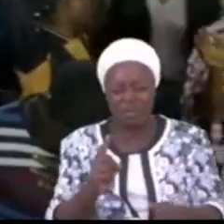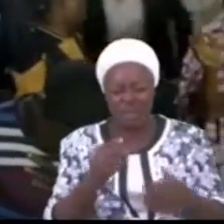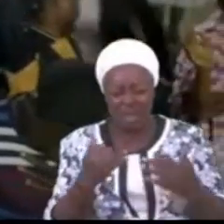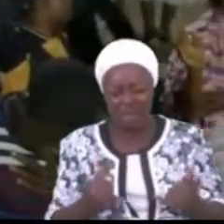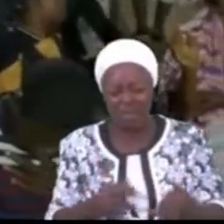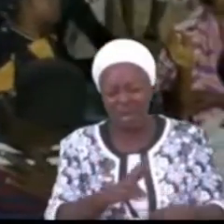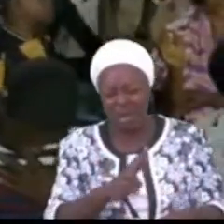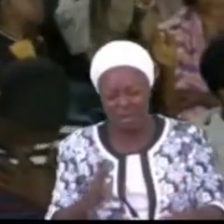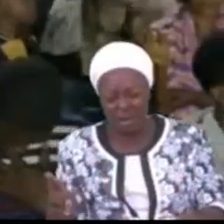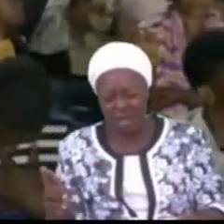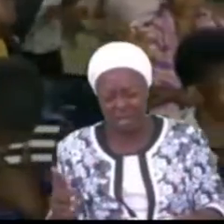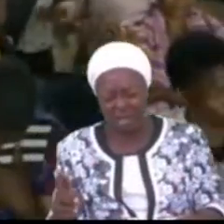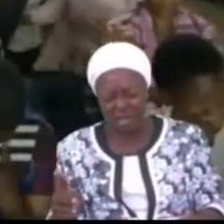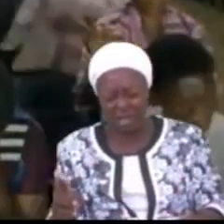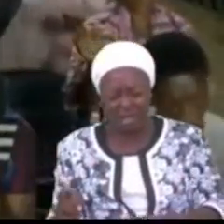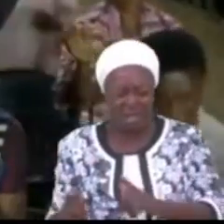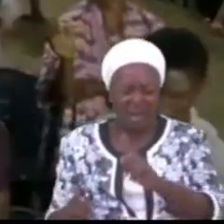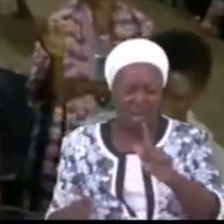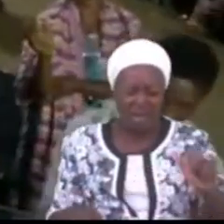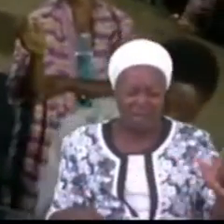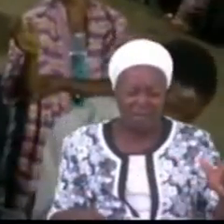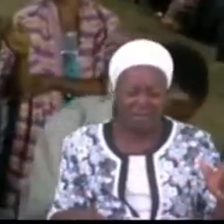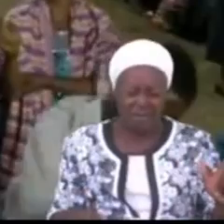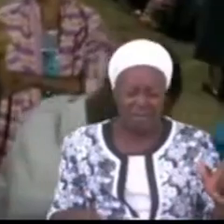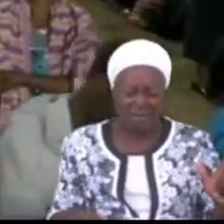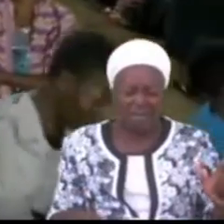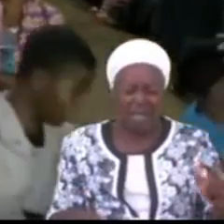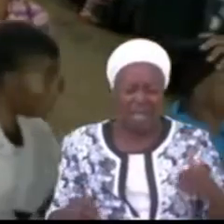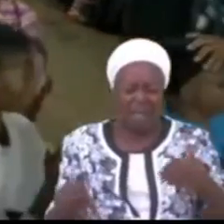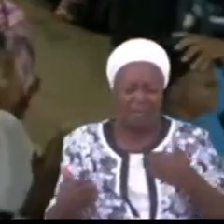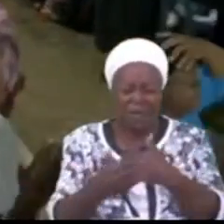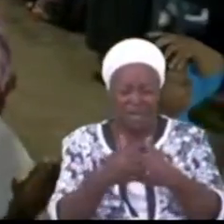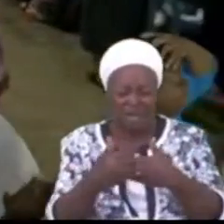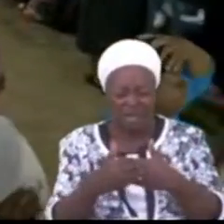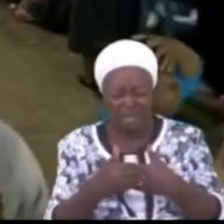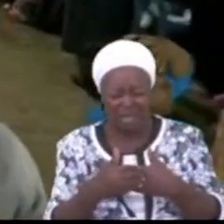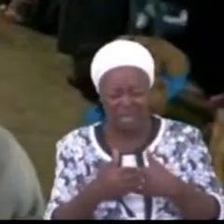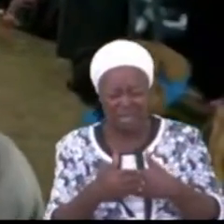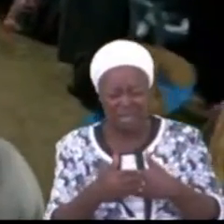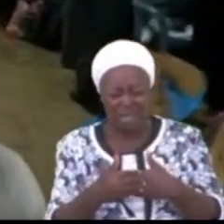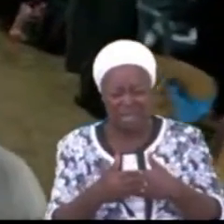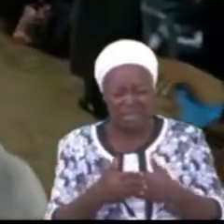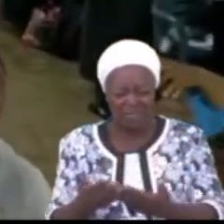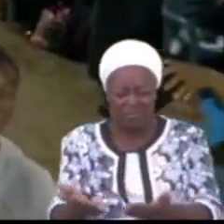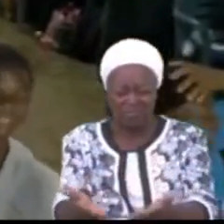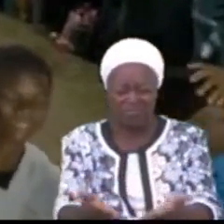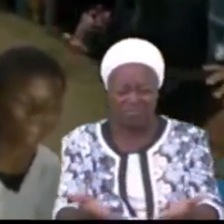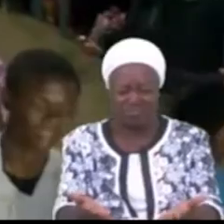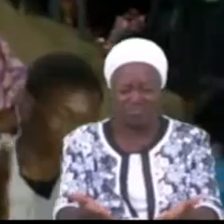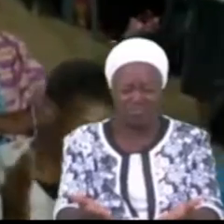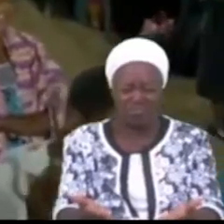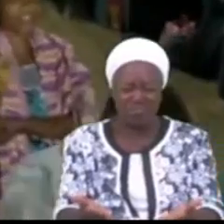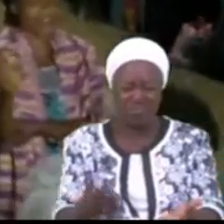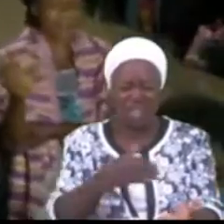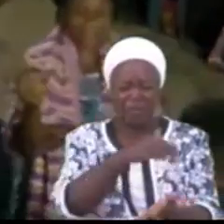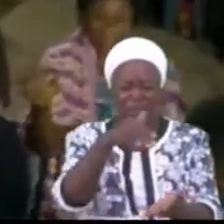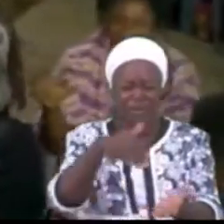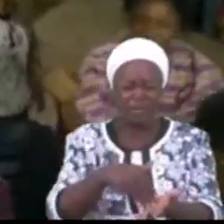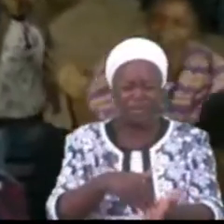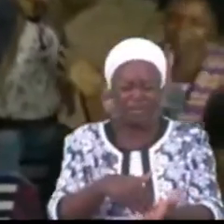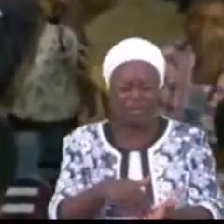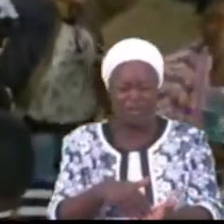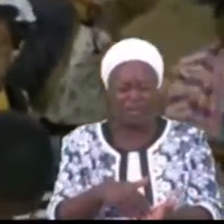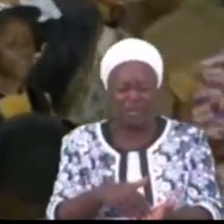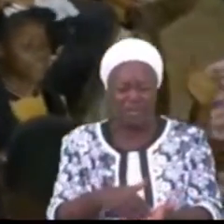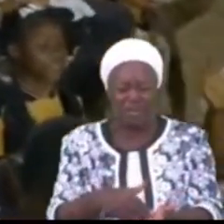Right, left, at the back, in front, at the middle, in